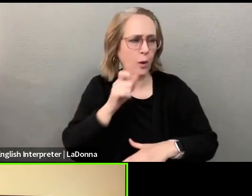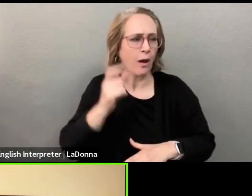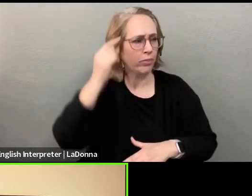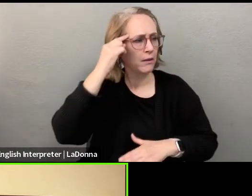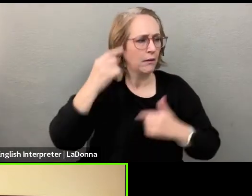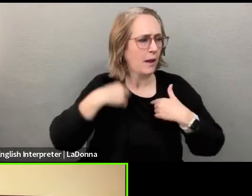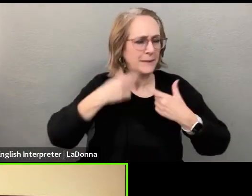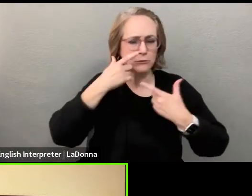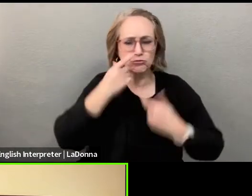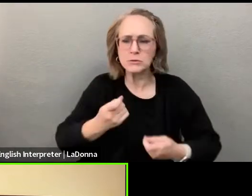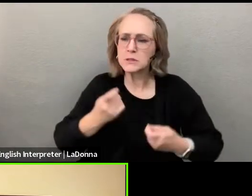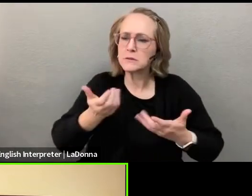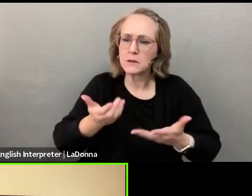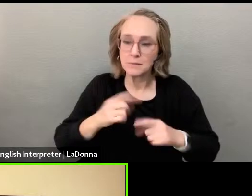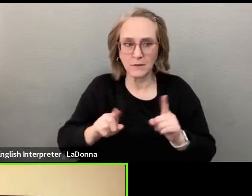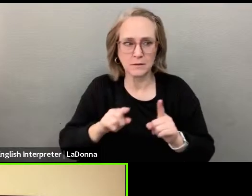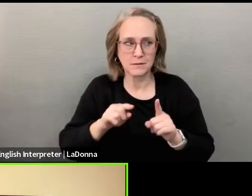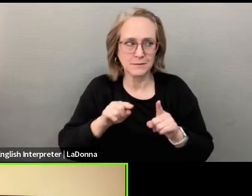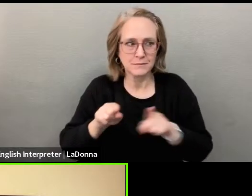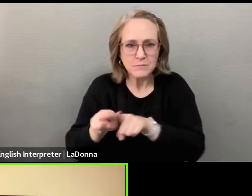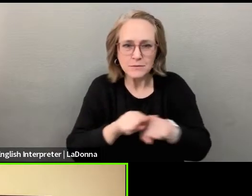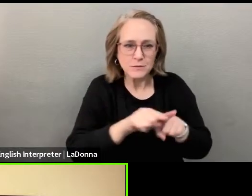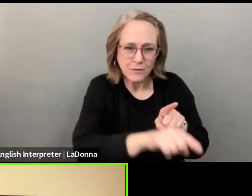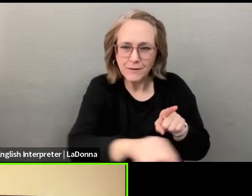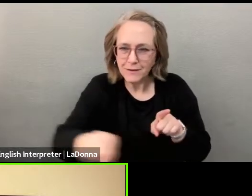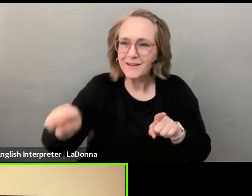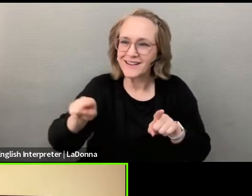about the board, but we also want to